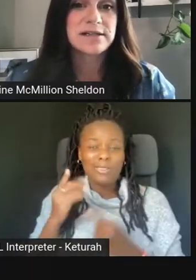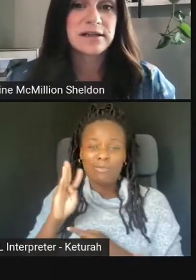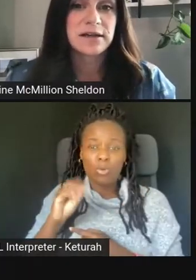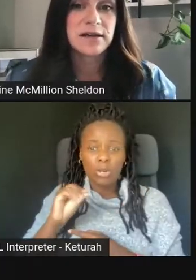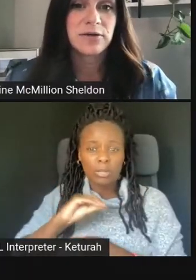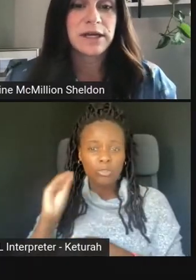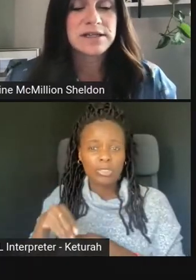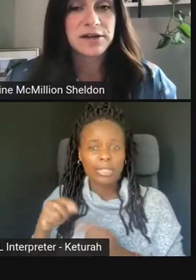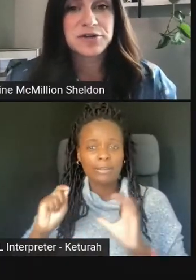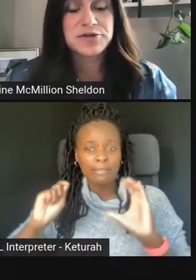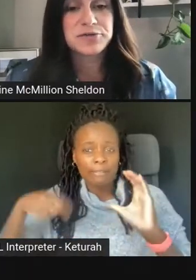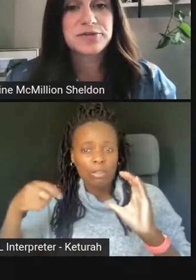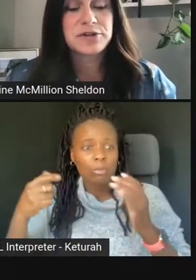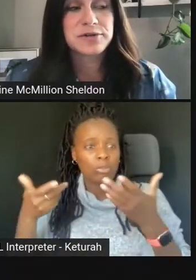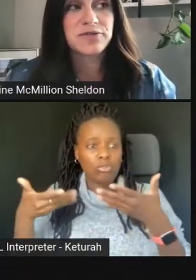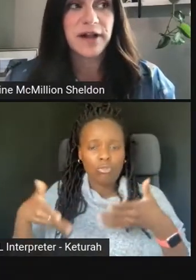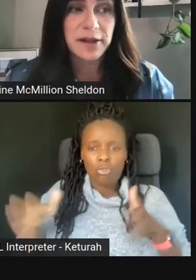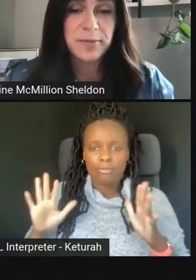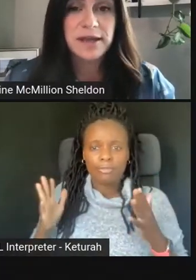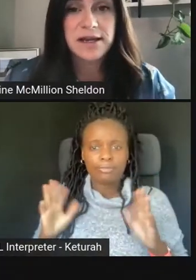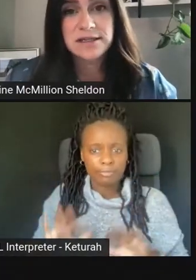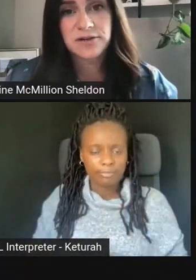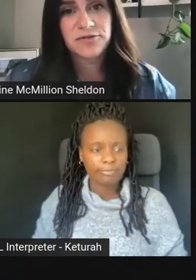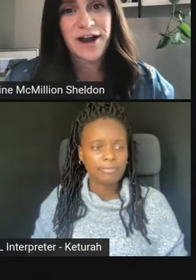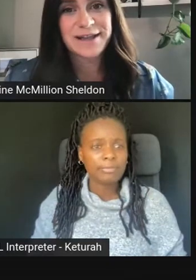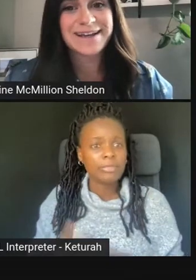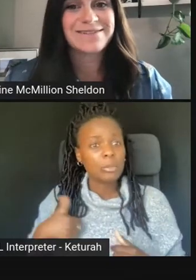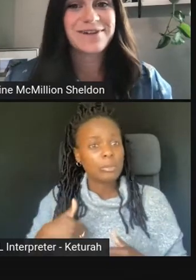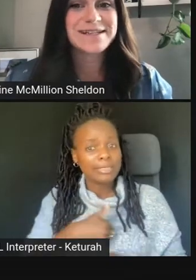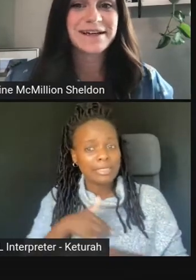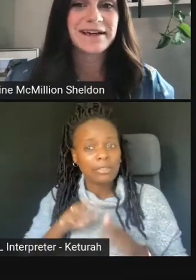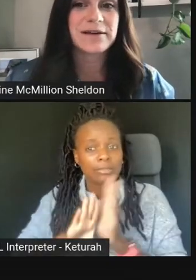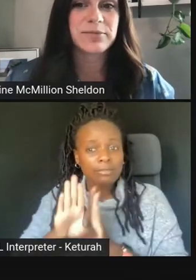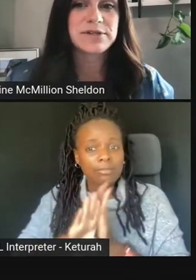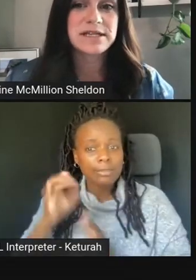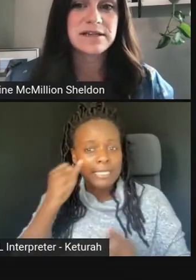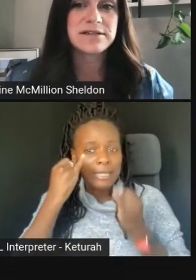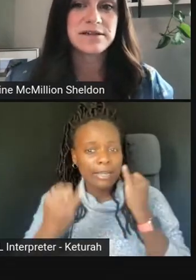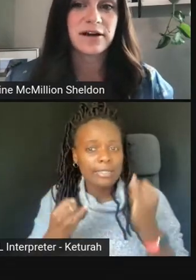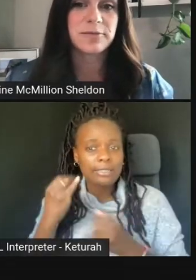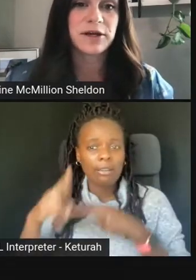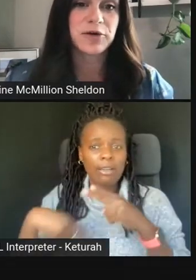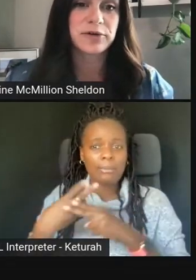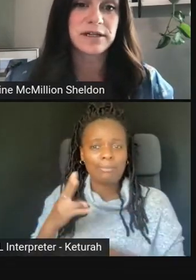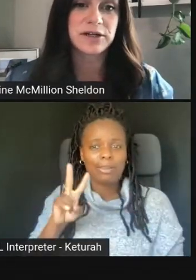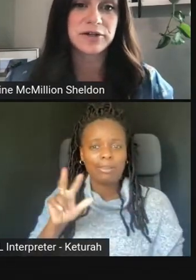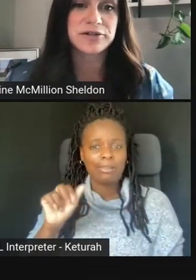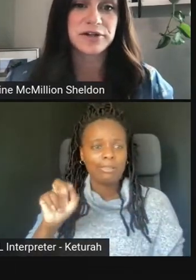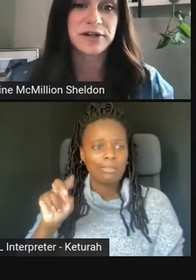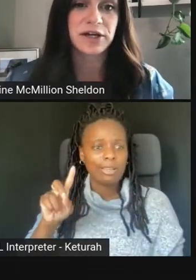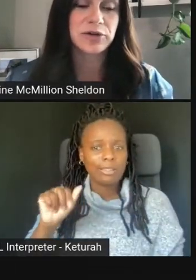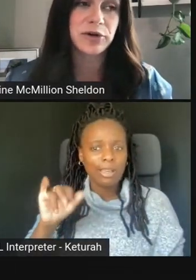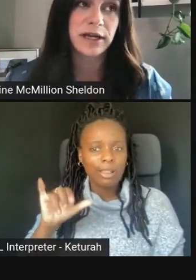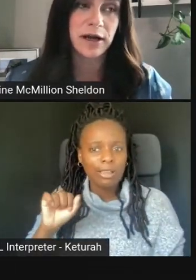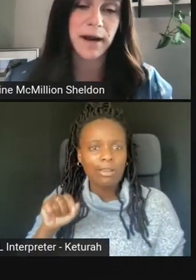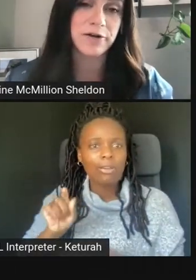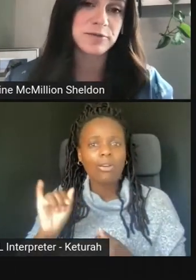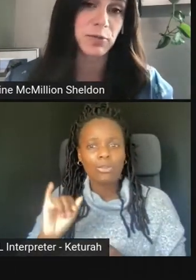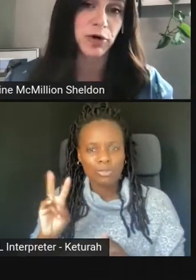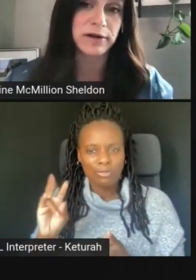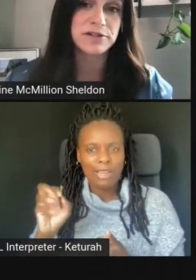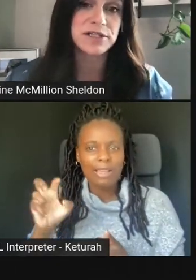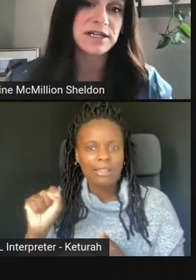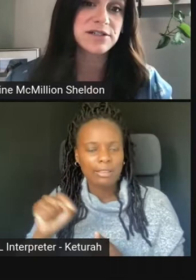shot. We continue to develop the idea of Violet and Vandalia and proceed to document coal-related culture, including a